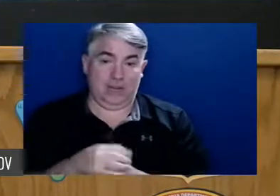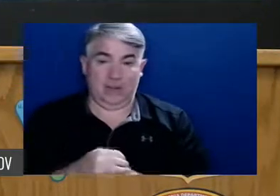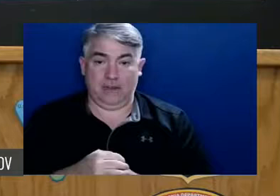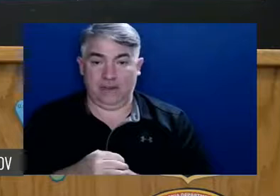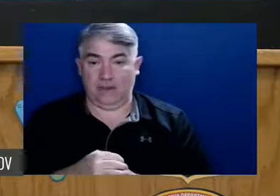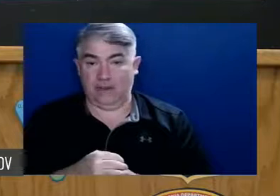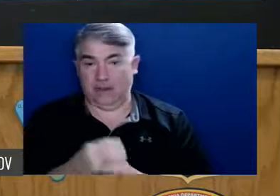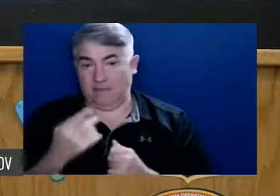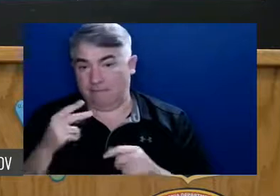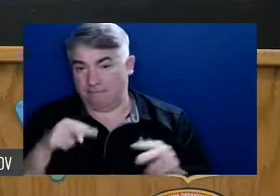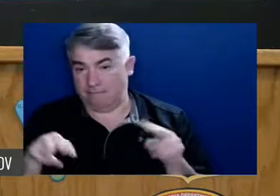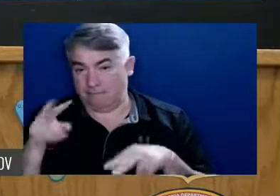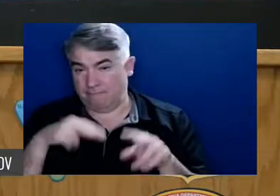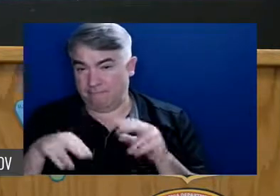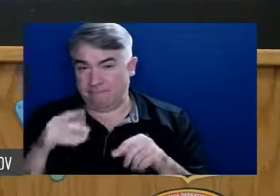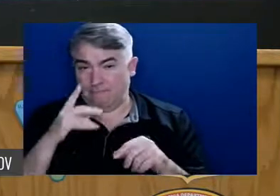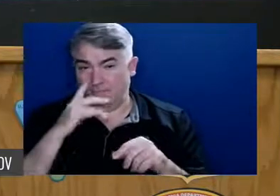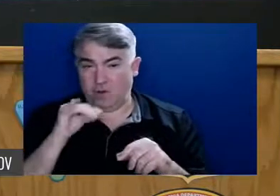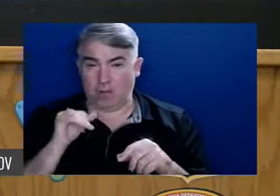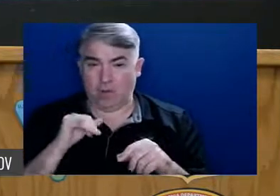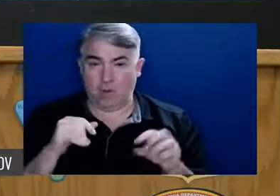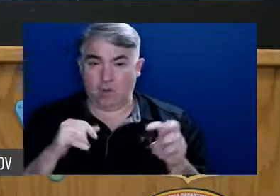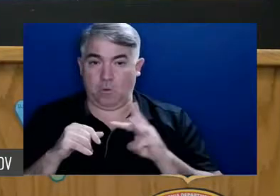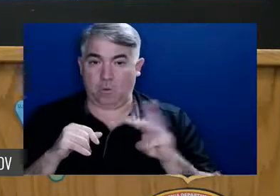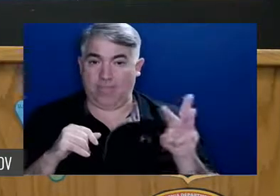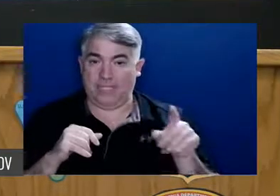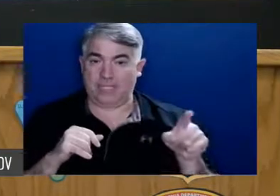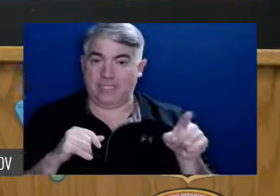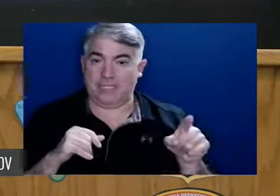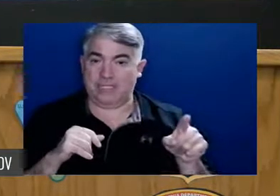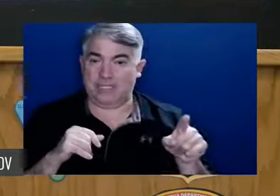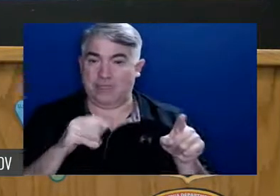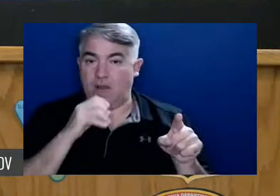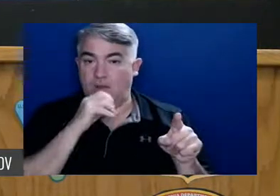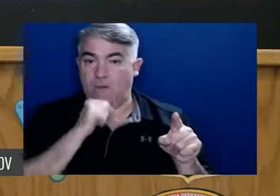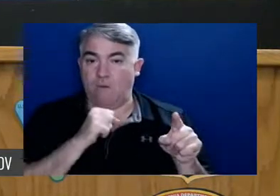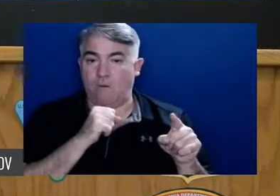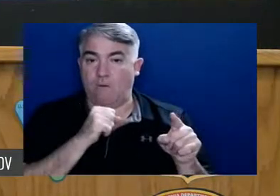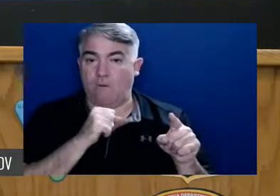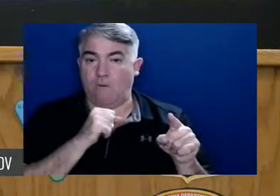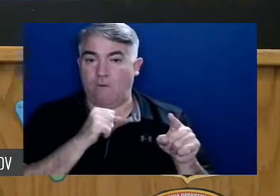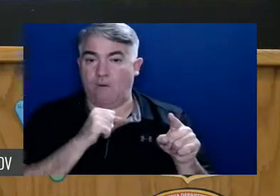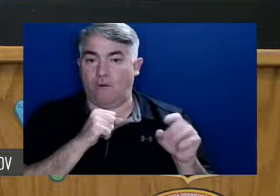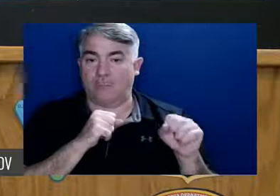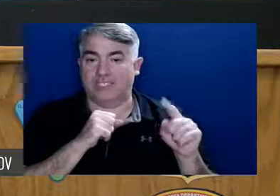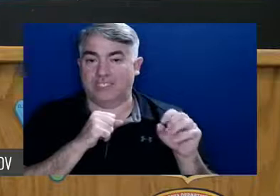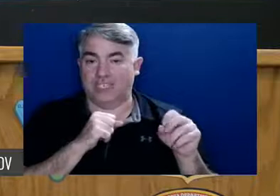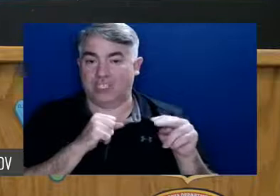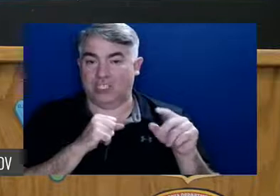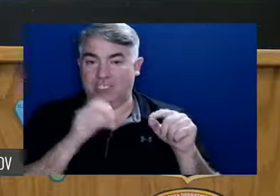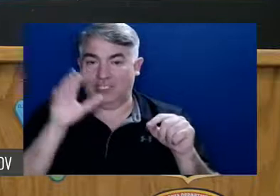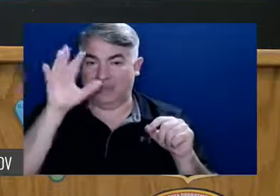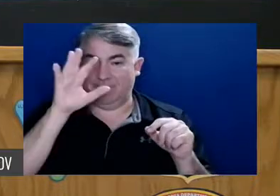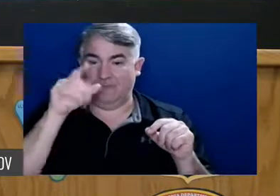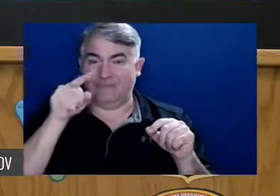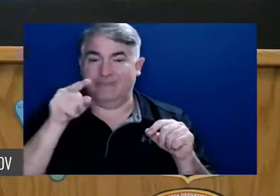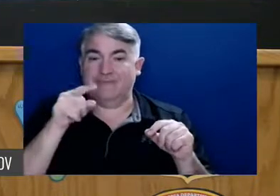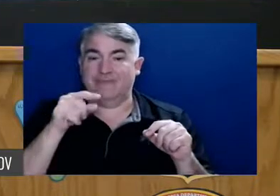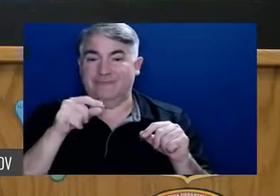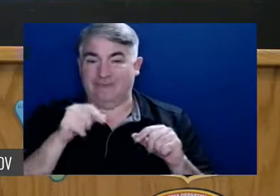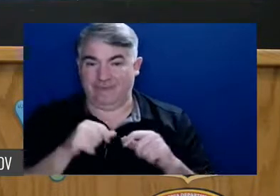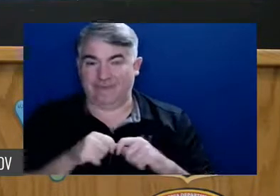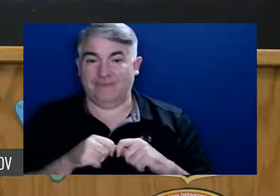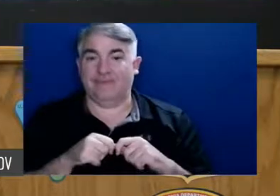from impacting Old Station up on the northwest side of the fire, and then also that piece, that big finger of fire, if you will, that ran north of